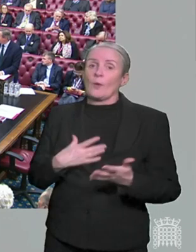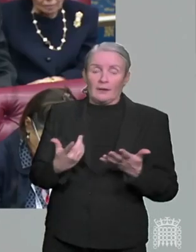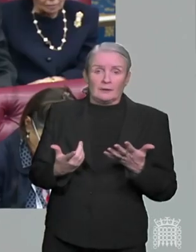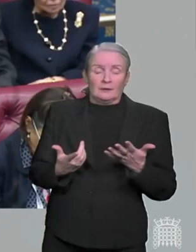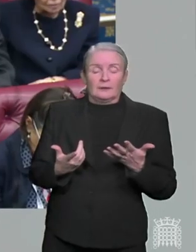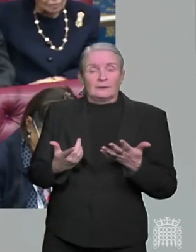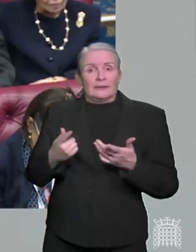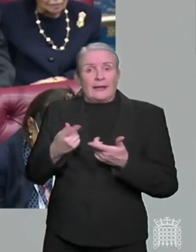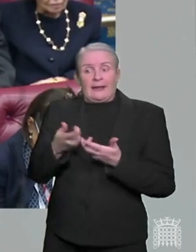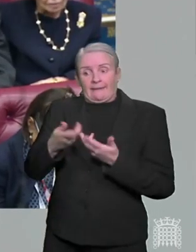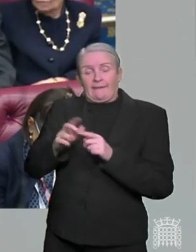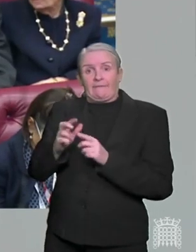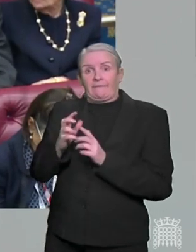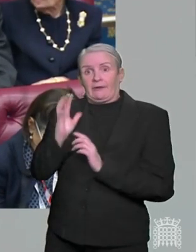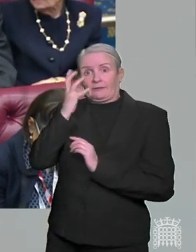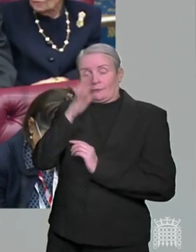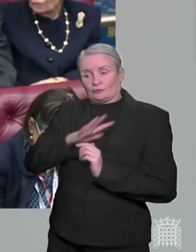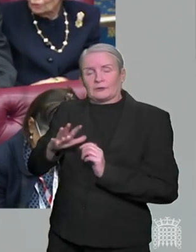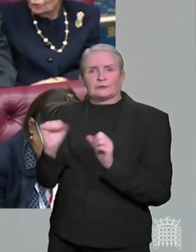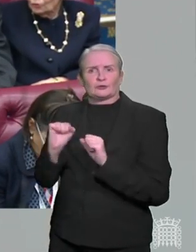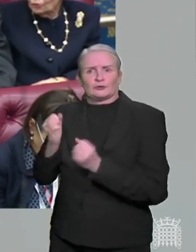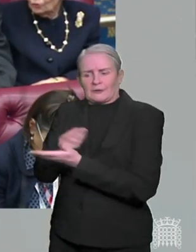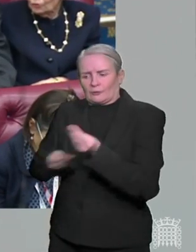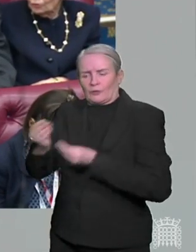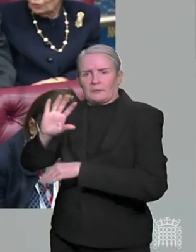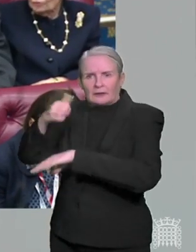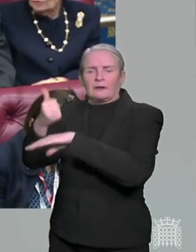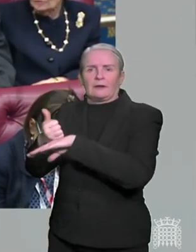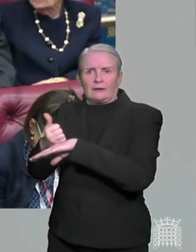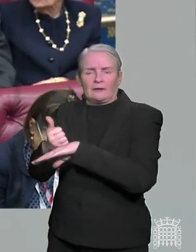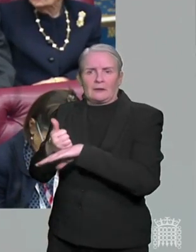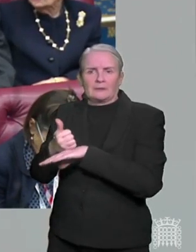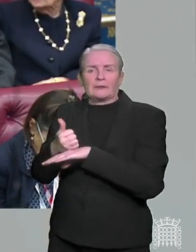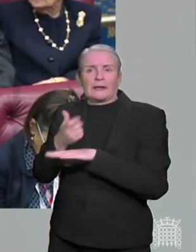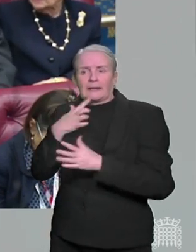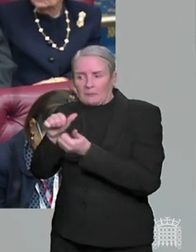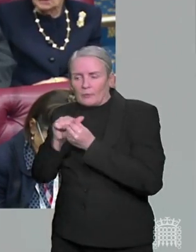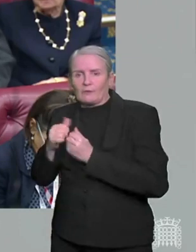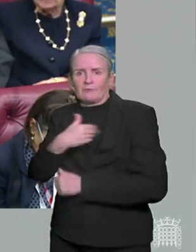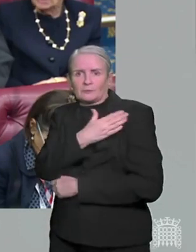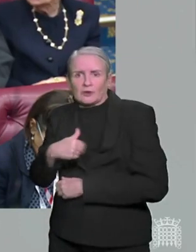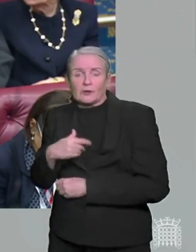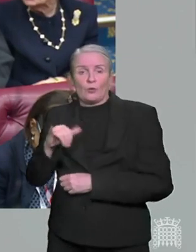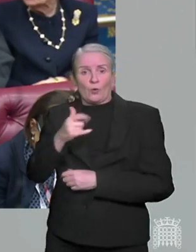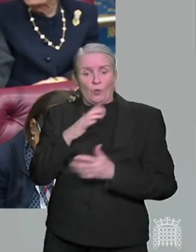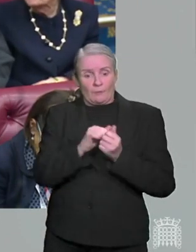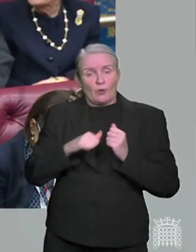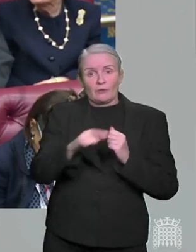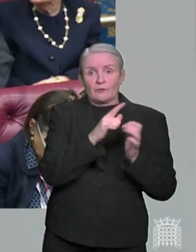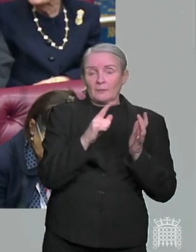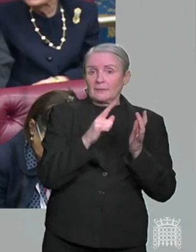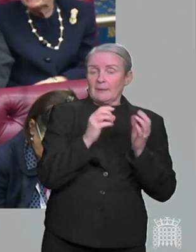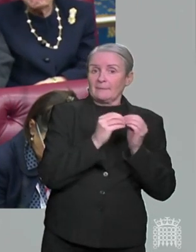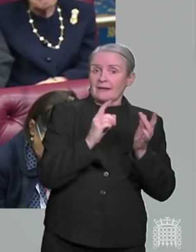countries are developing, there are other offers on the table, and that's why the expansion of British International Investment, BII, what used to be the Commonwealth